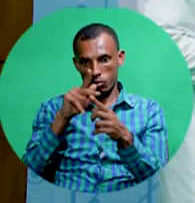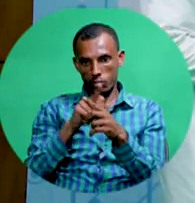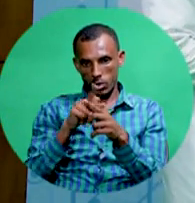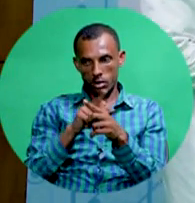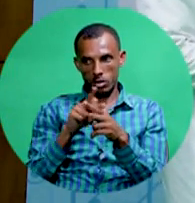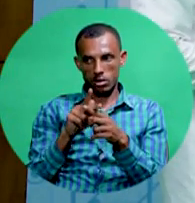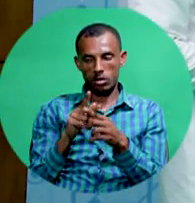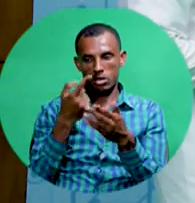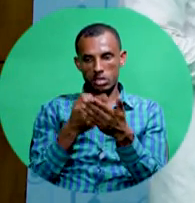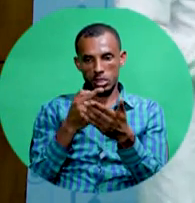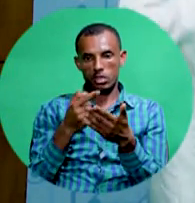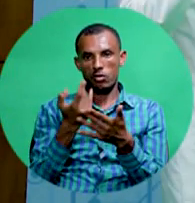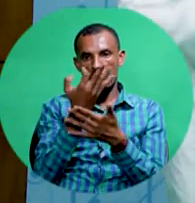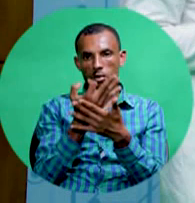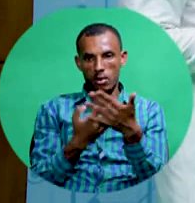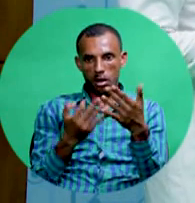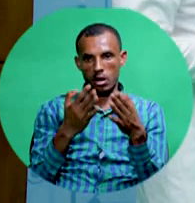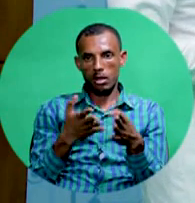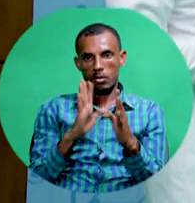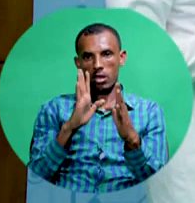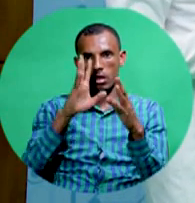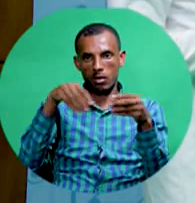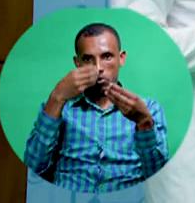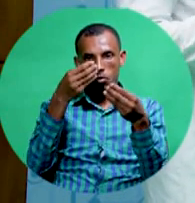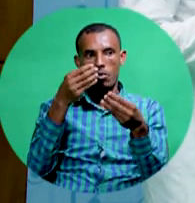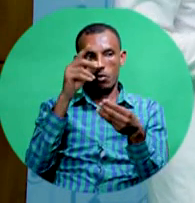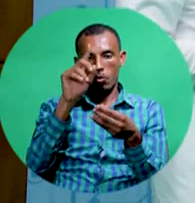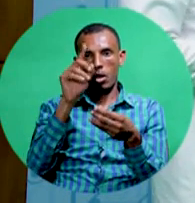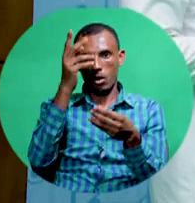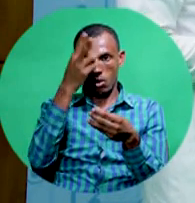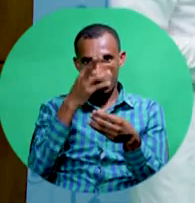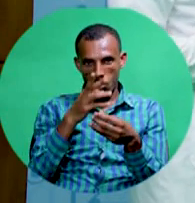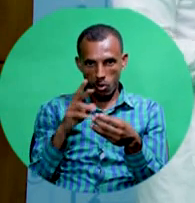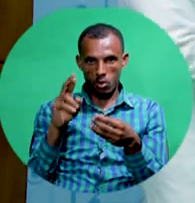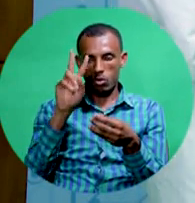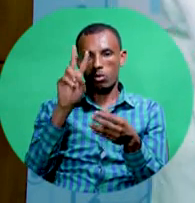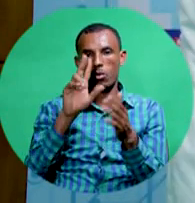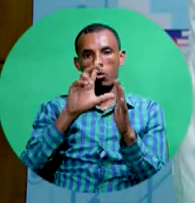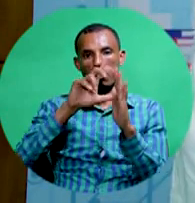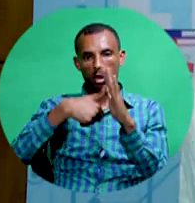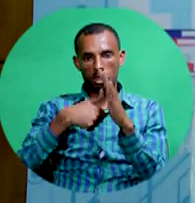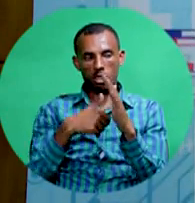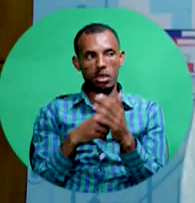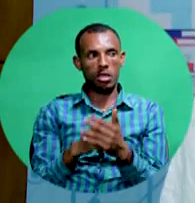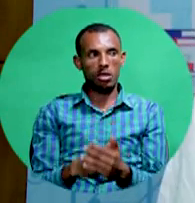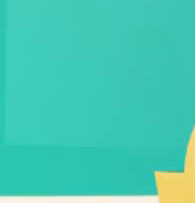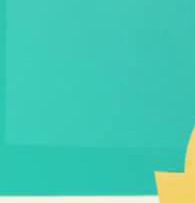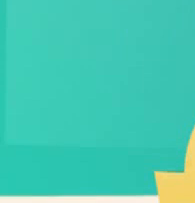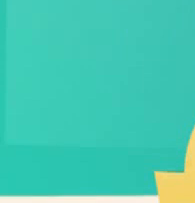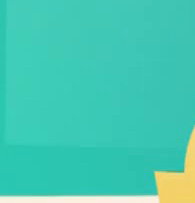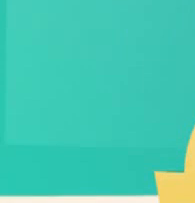practice this formula, let me give you one or maybe two examples. Let's see that.